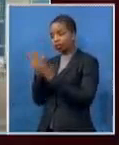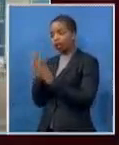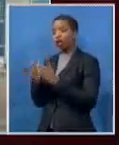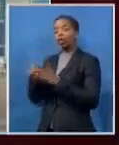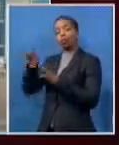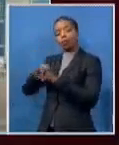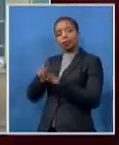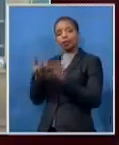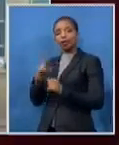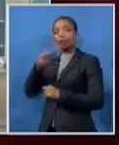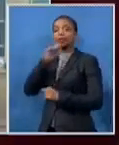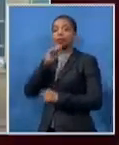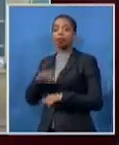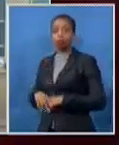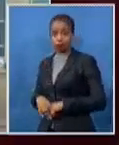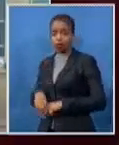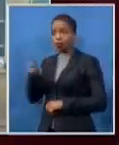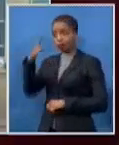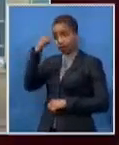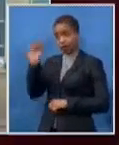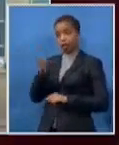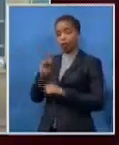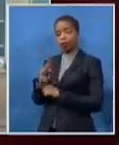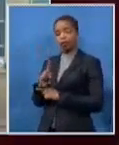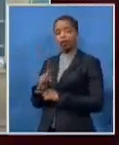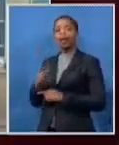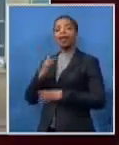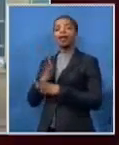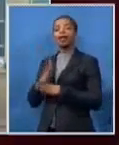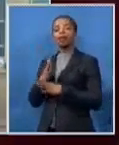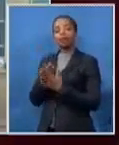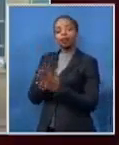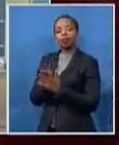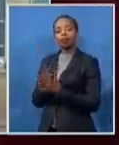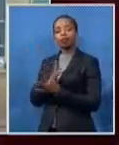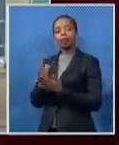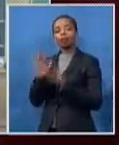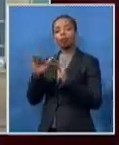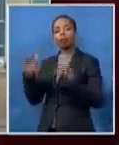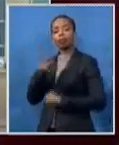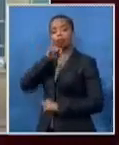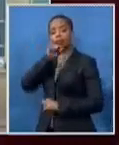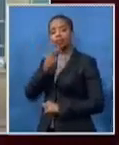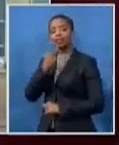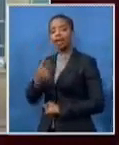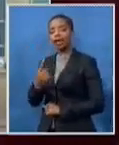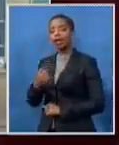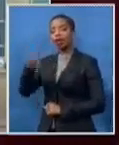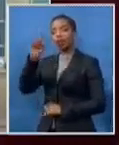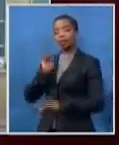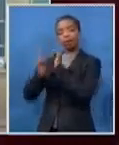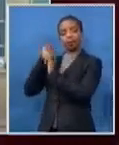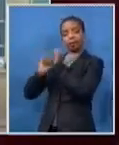came up in some of the tweets with people saying we need to go back to that system of having factories that are in our